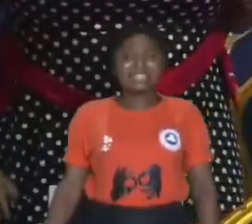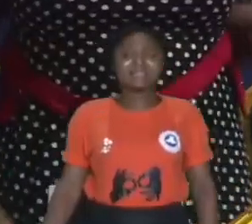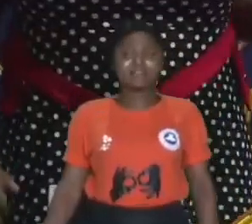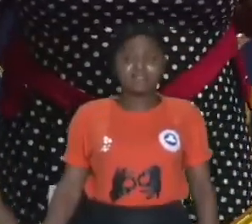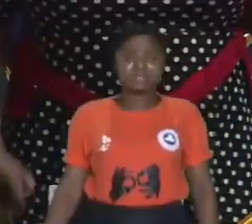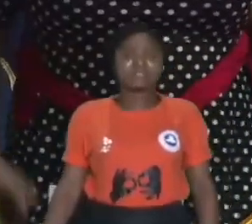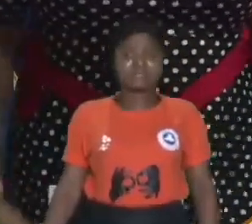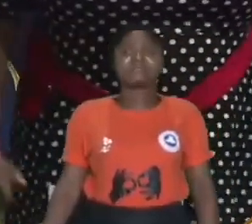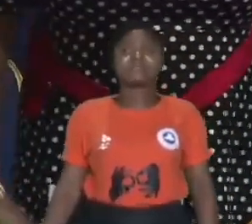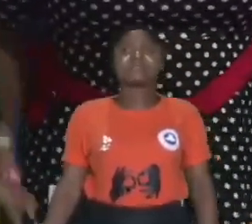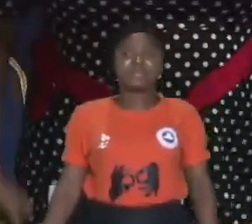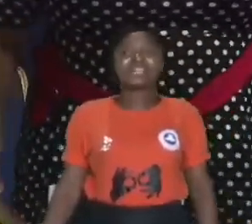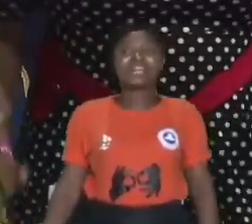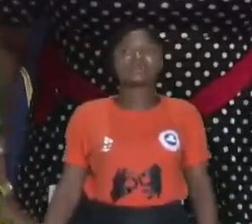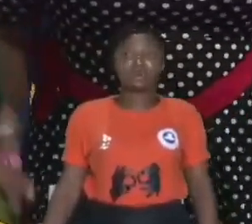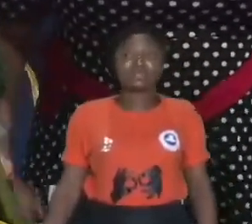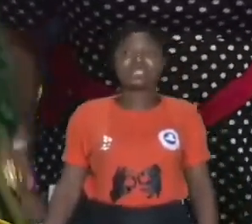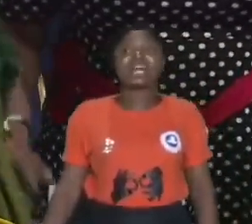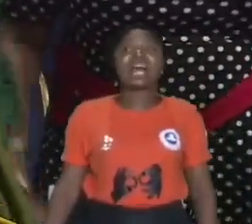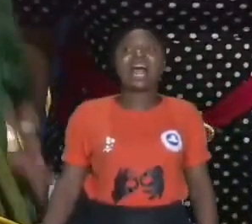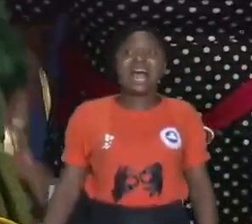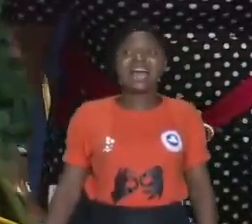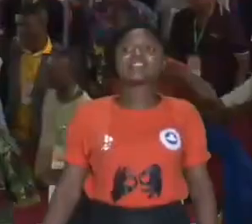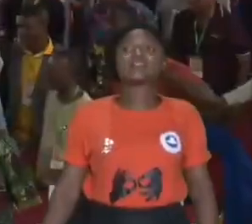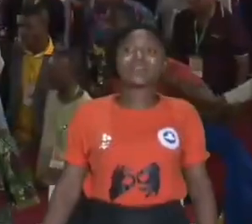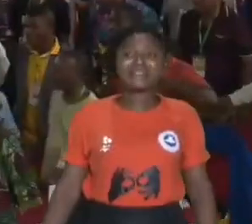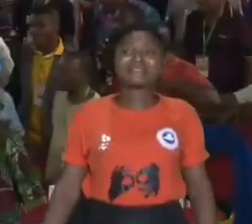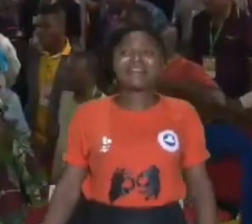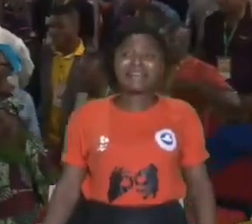When I tongues in fire.